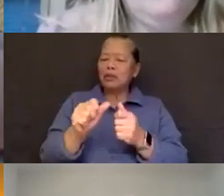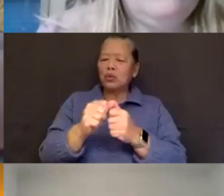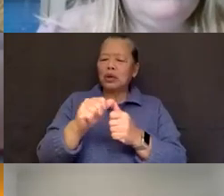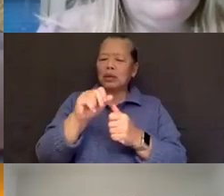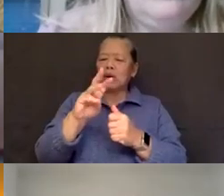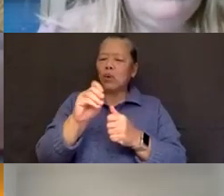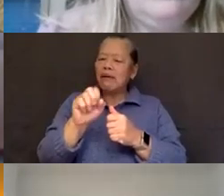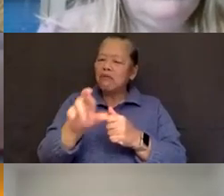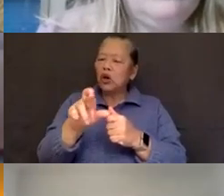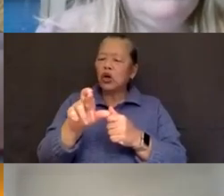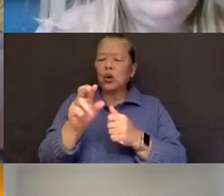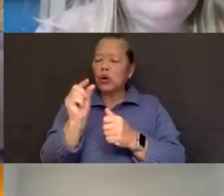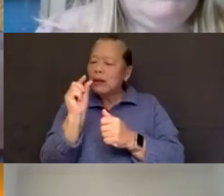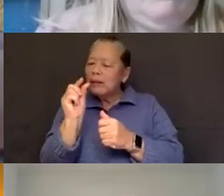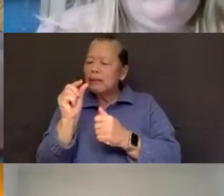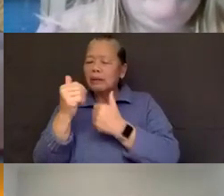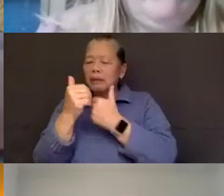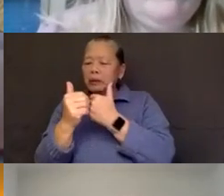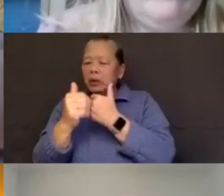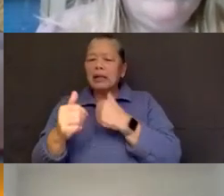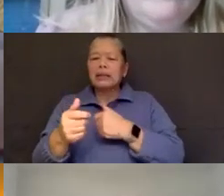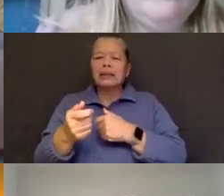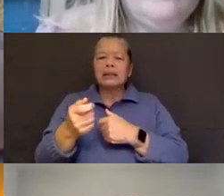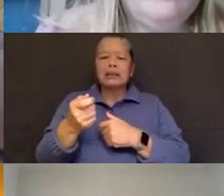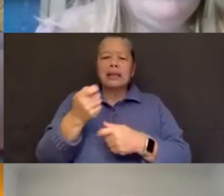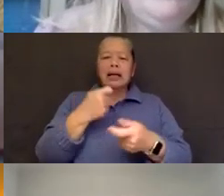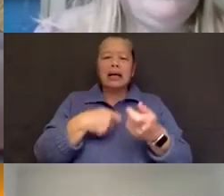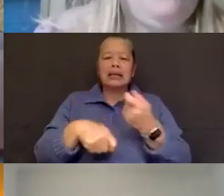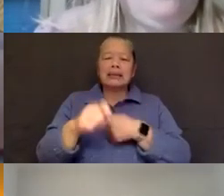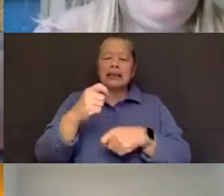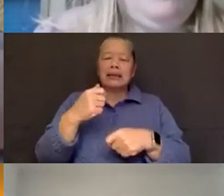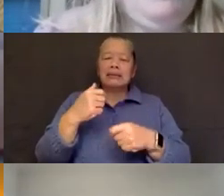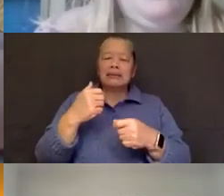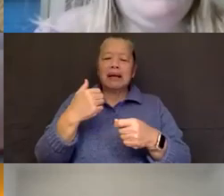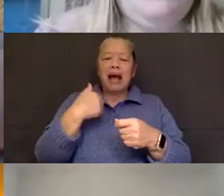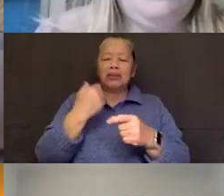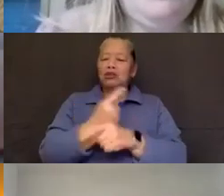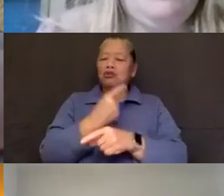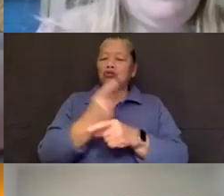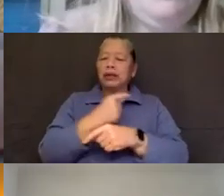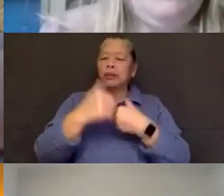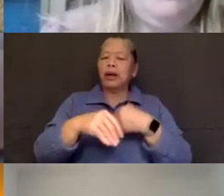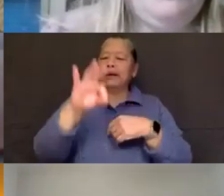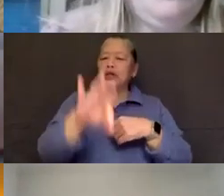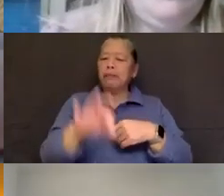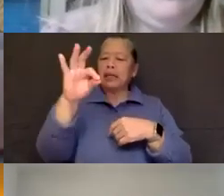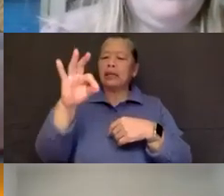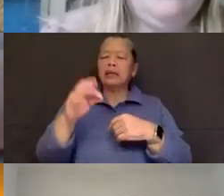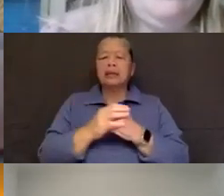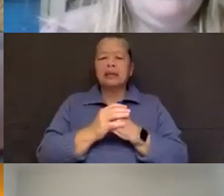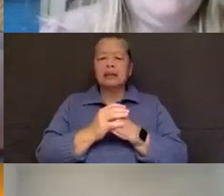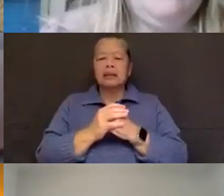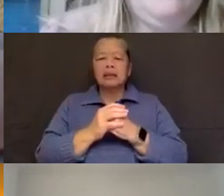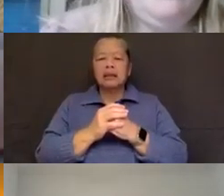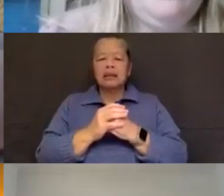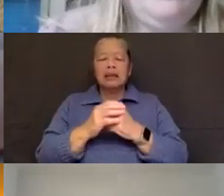bread, and instead of, you know, having to dip and all that, it's a lot more accessible to just have it all put